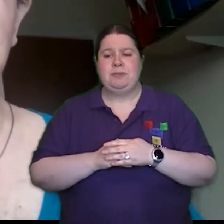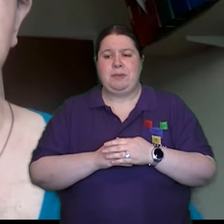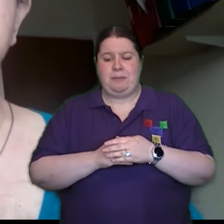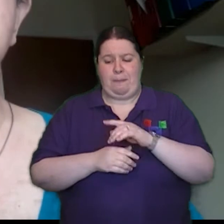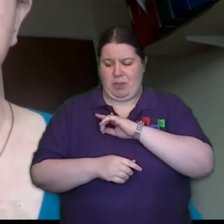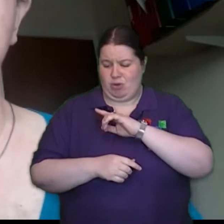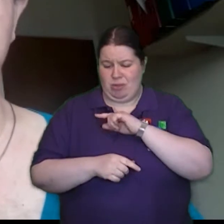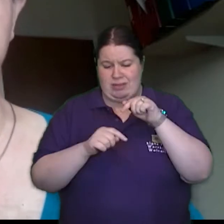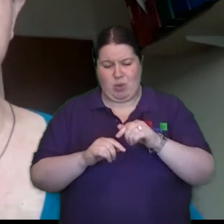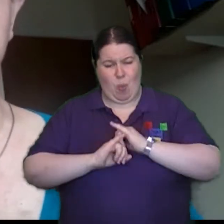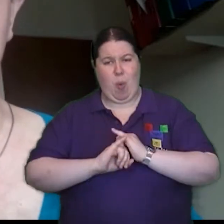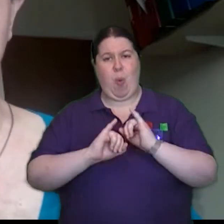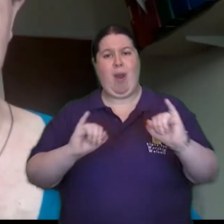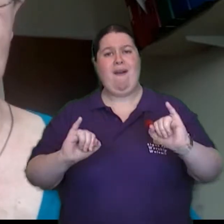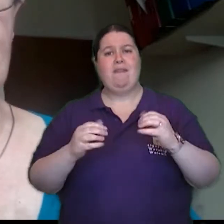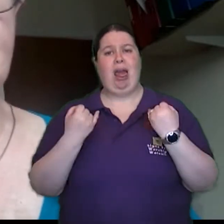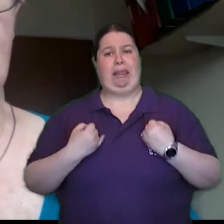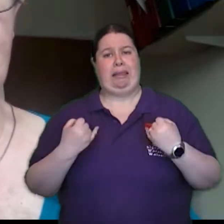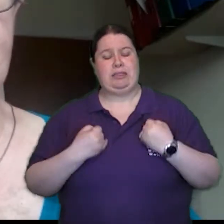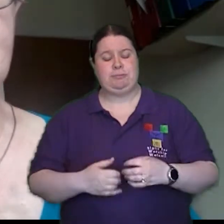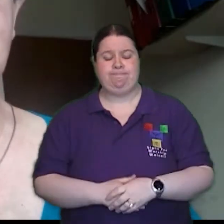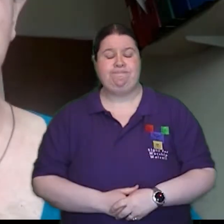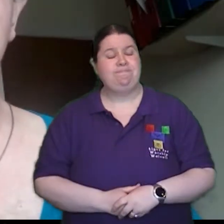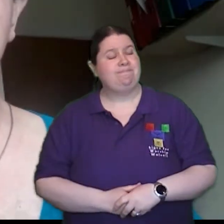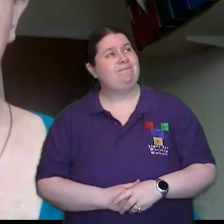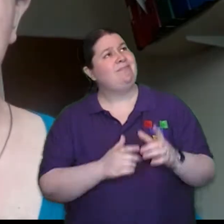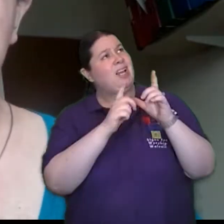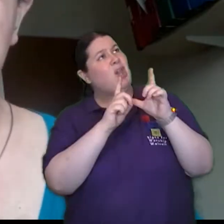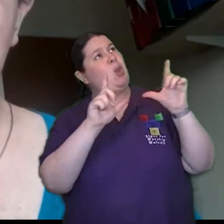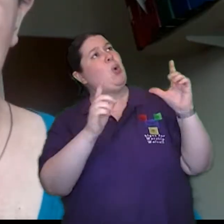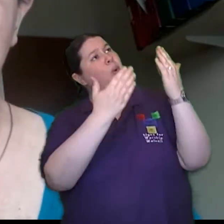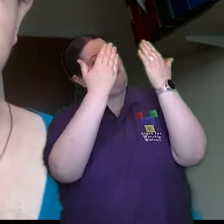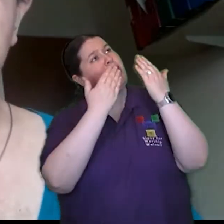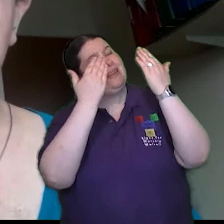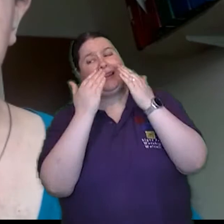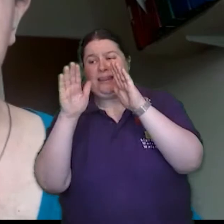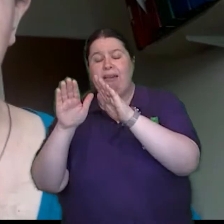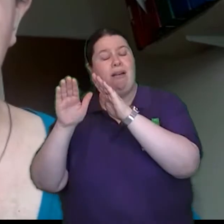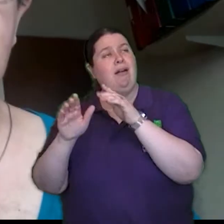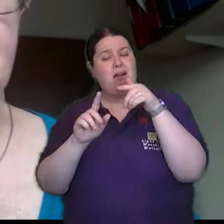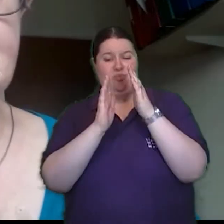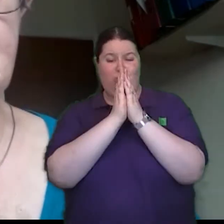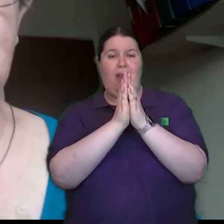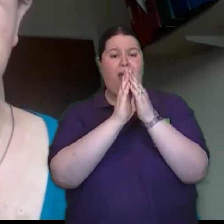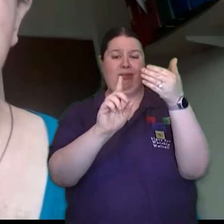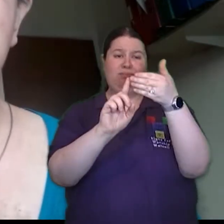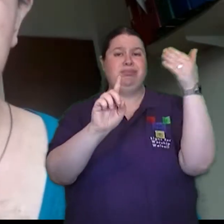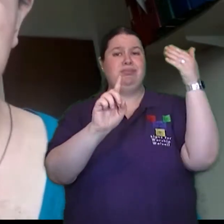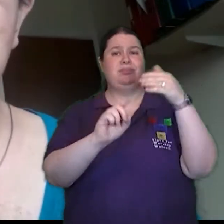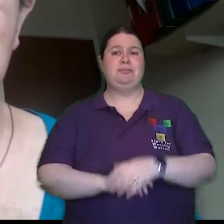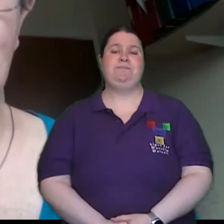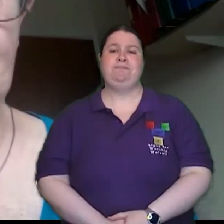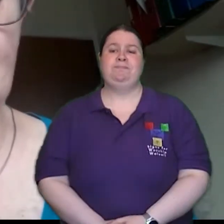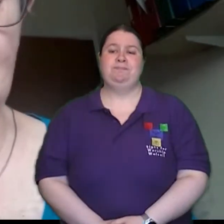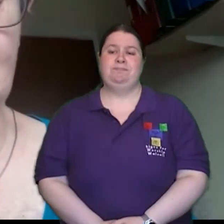worst effects of this scourge of our times. Lord, in your mercy,